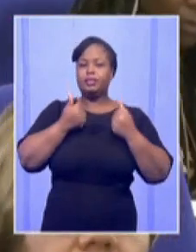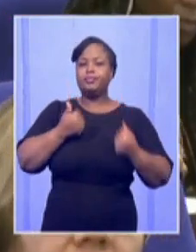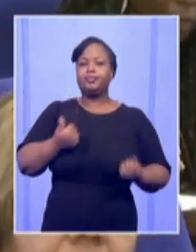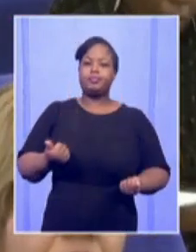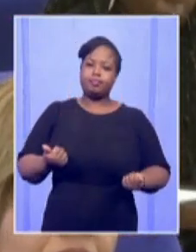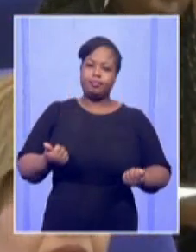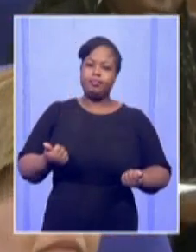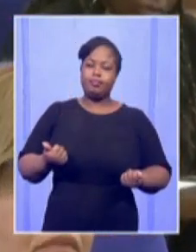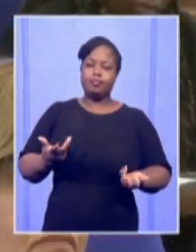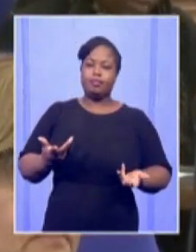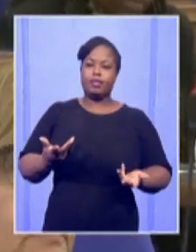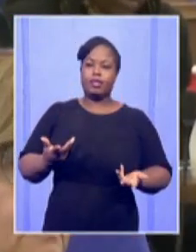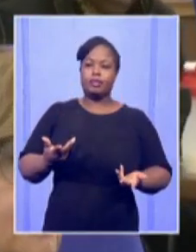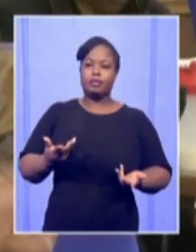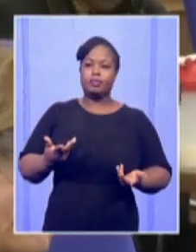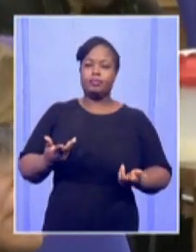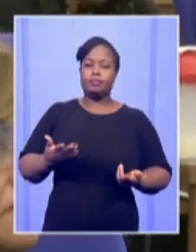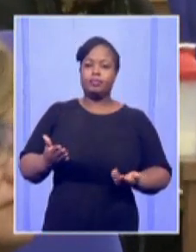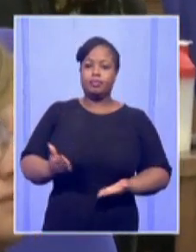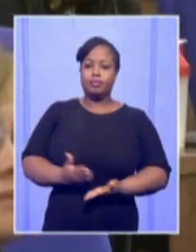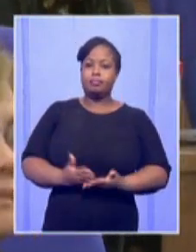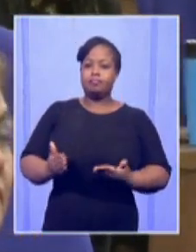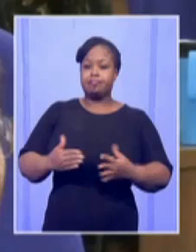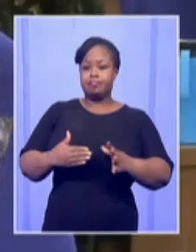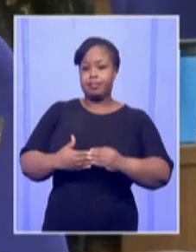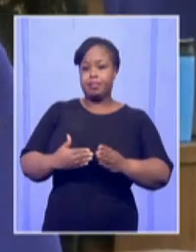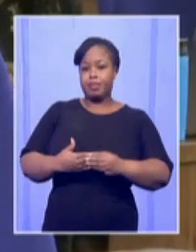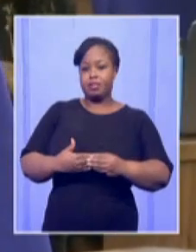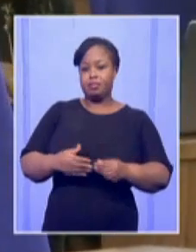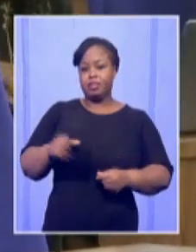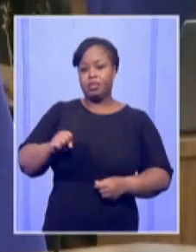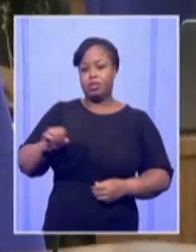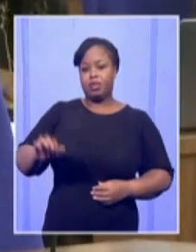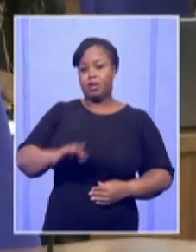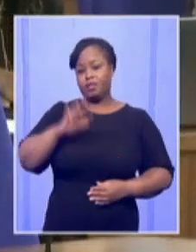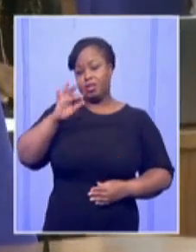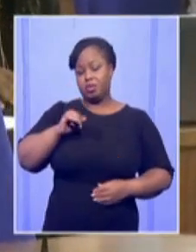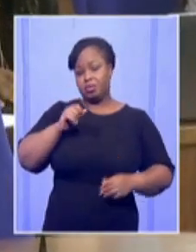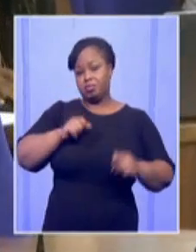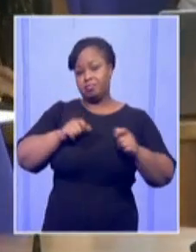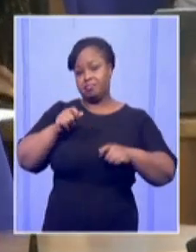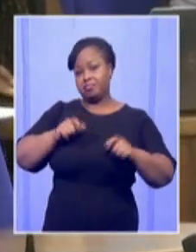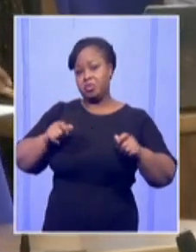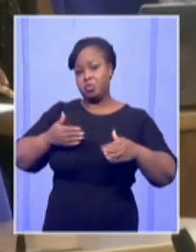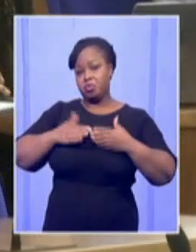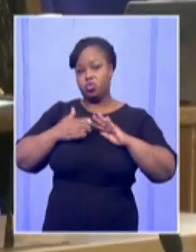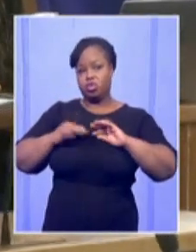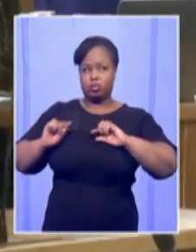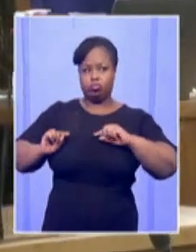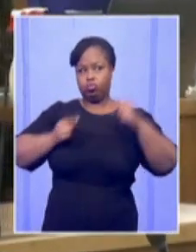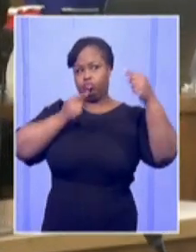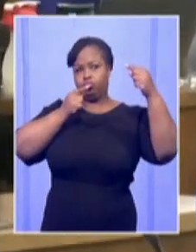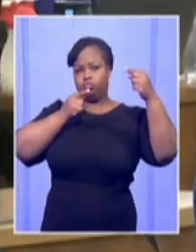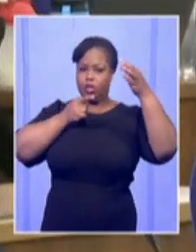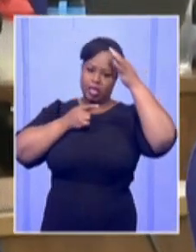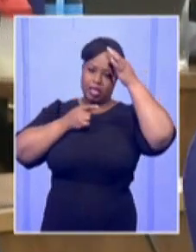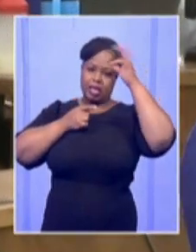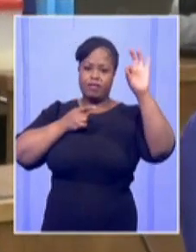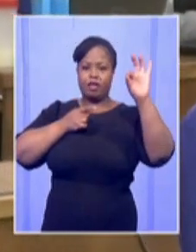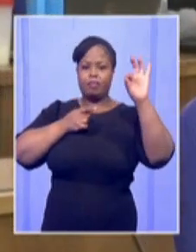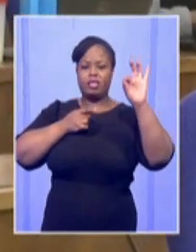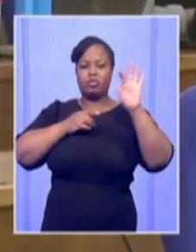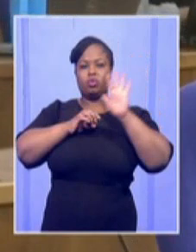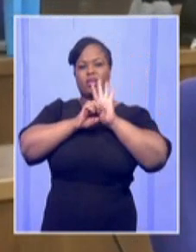where various members of the South African community have actually challenged government. We have listed examples